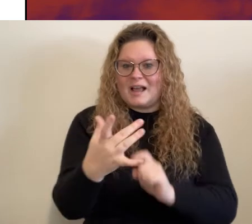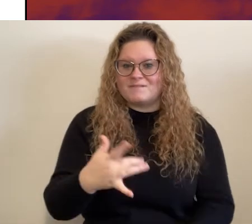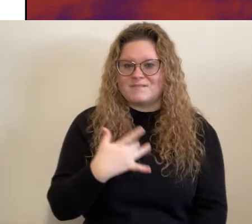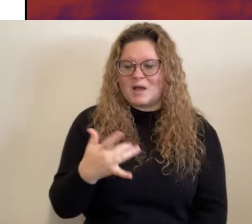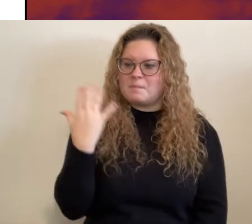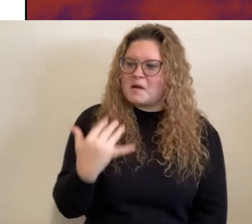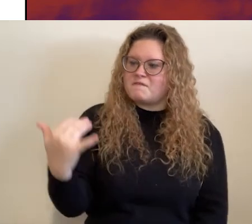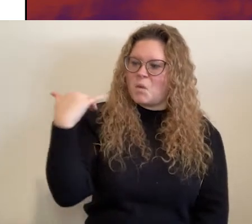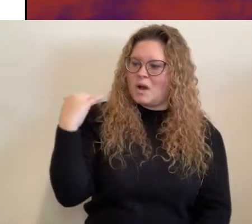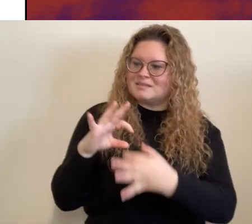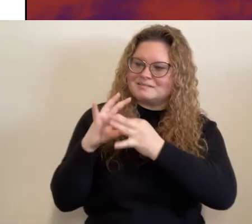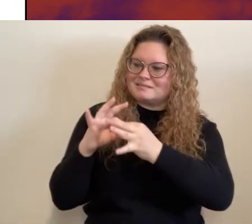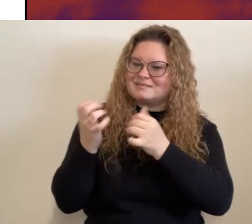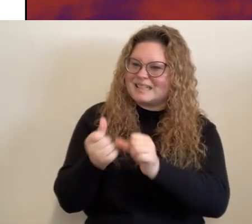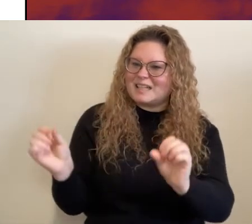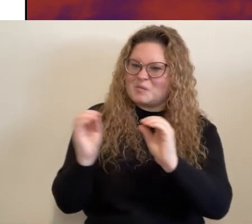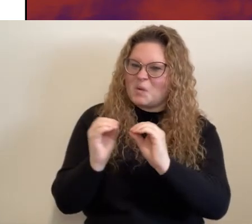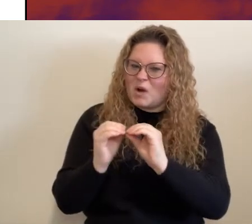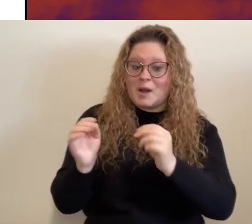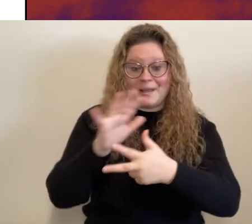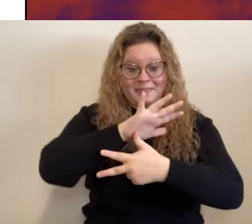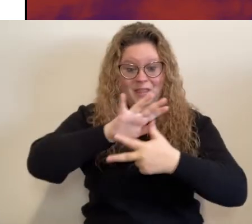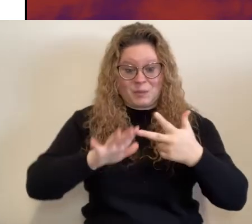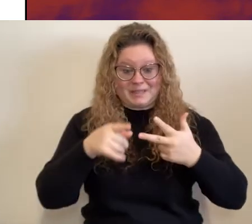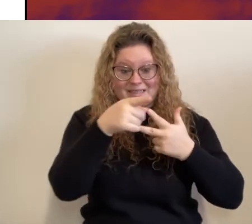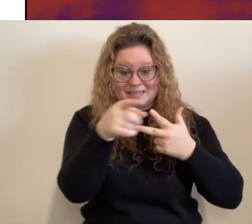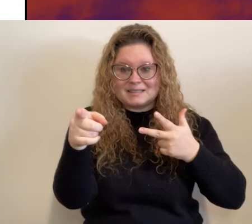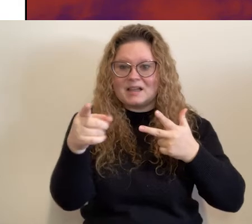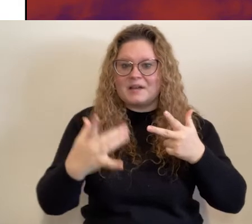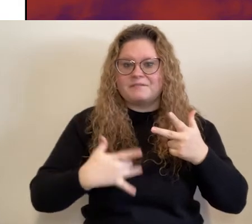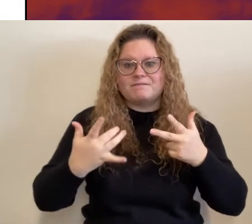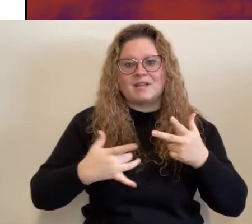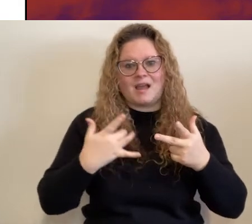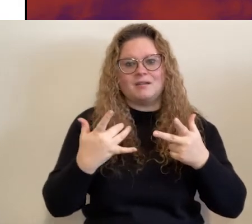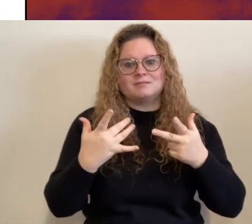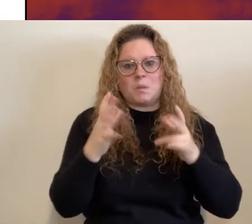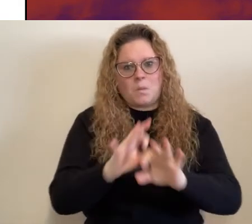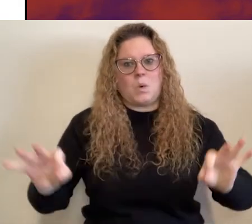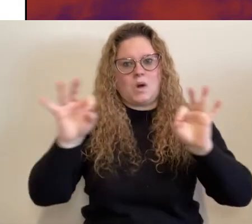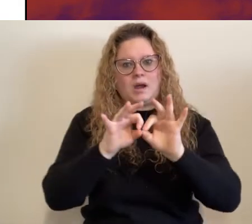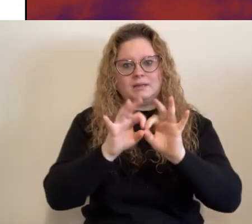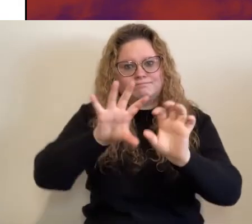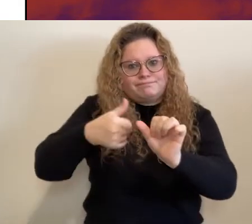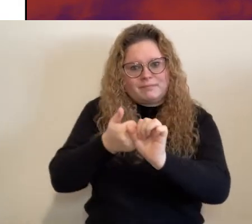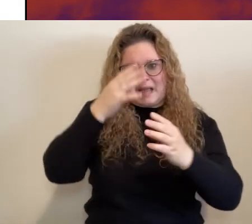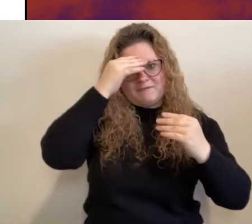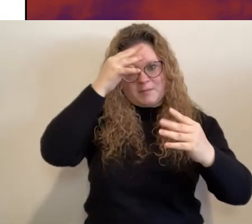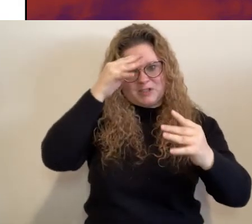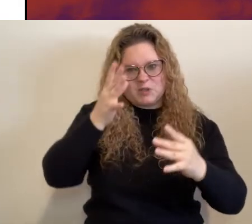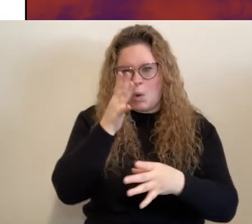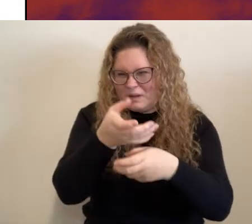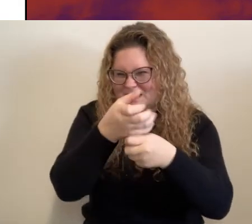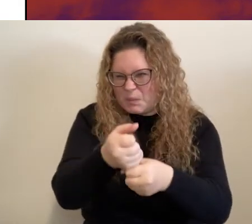behind these three things are really intense. So, just in a very summarized version, I went